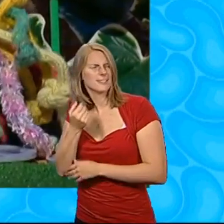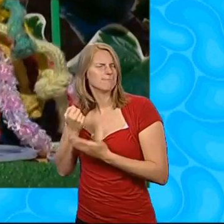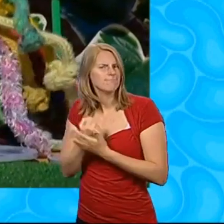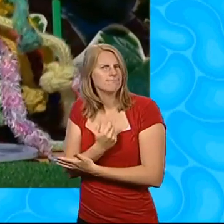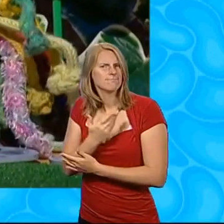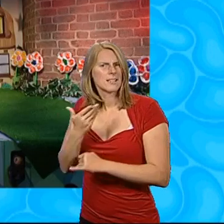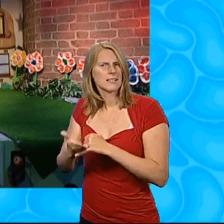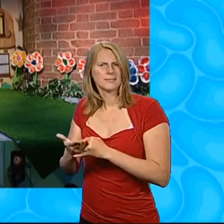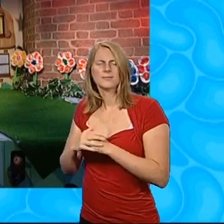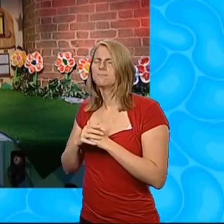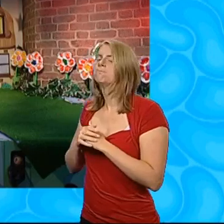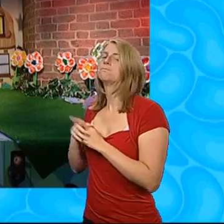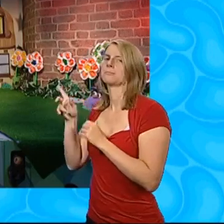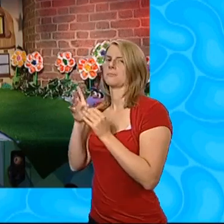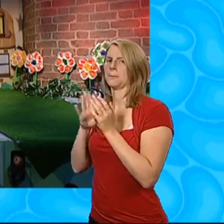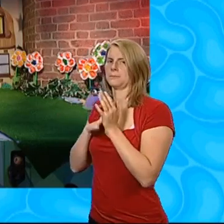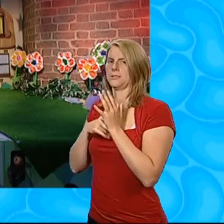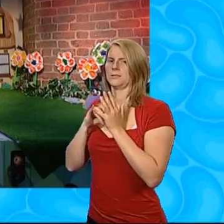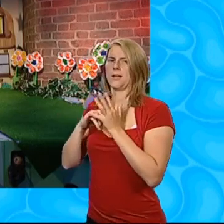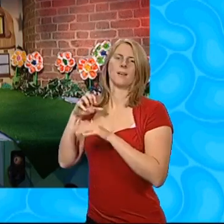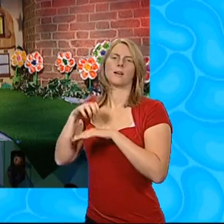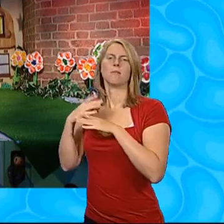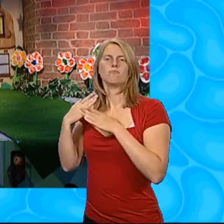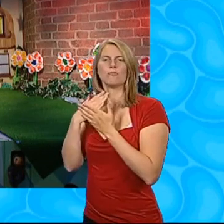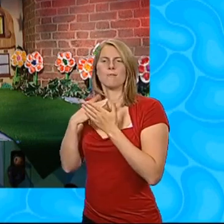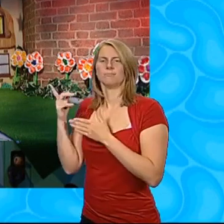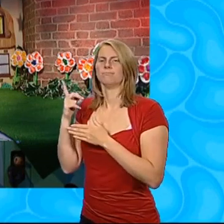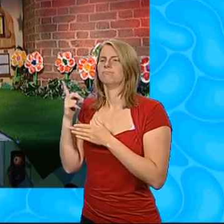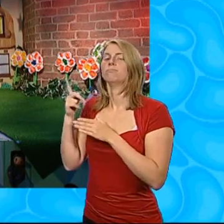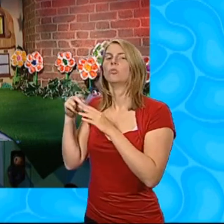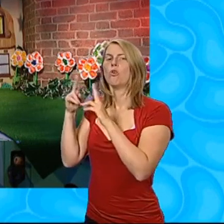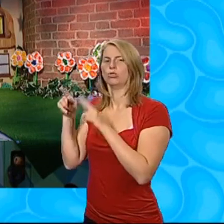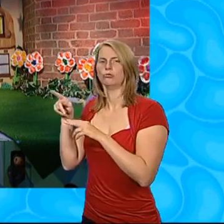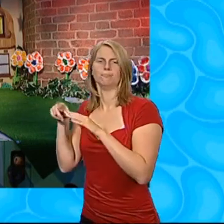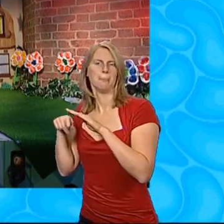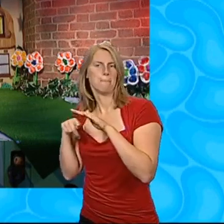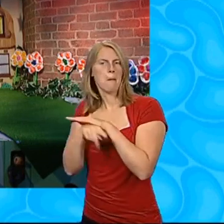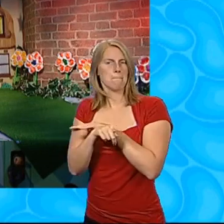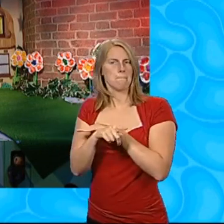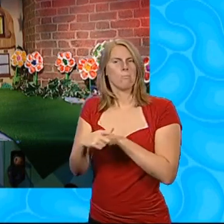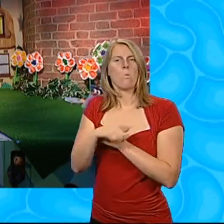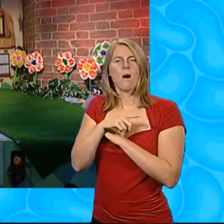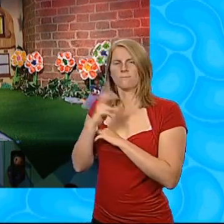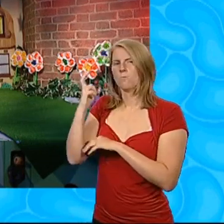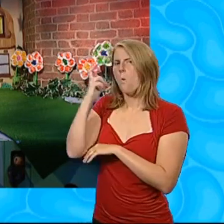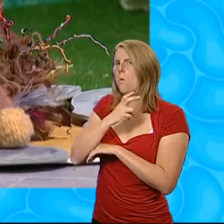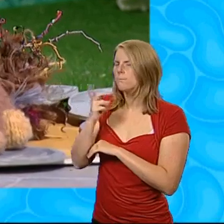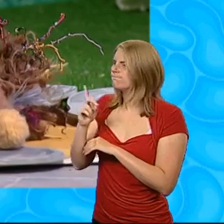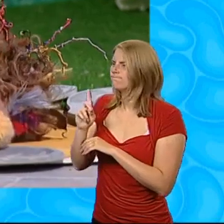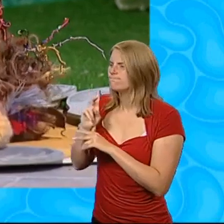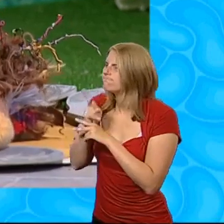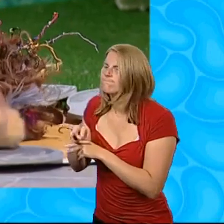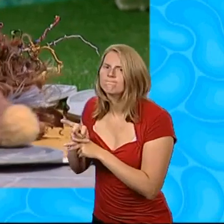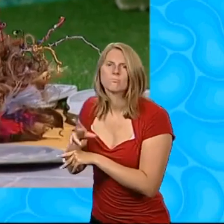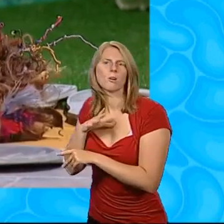to the story. Because Mrs Cakebread, she had to leave her cottage because she got a bit old and she couldn't look after her garden enough because it was a big old garden. Yeah. So she had